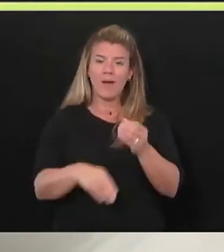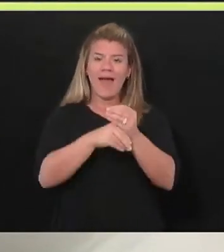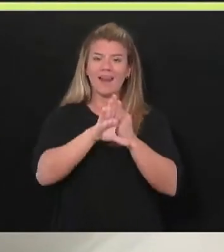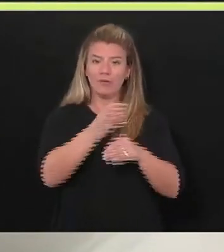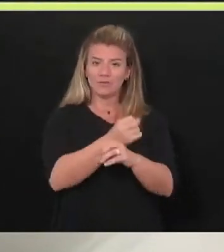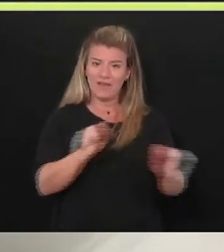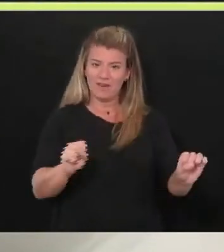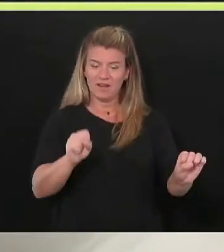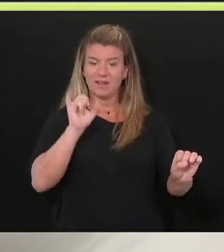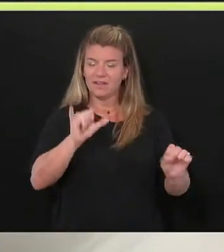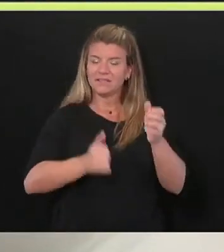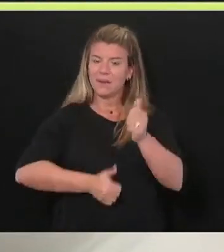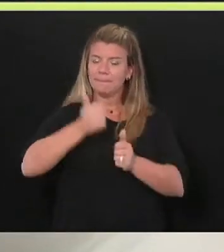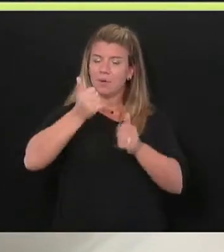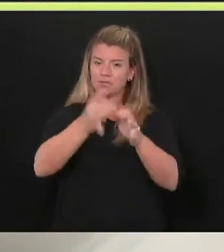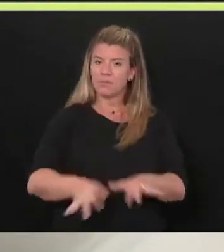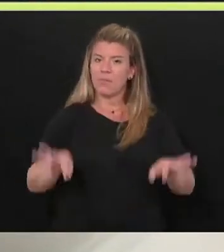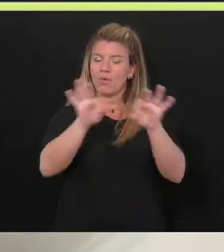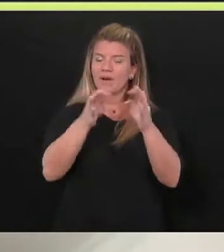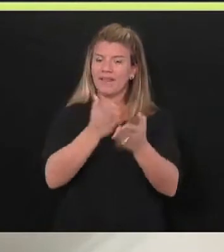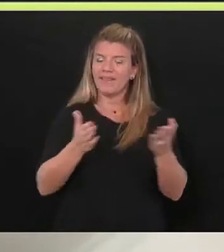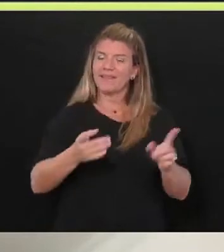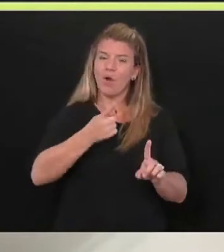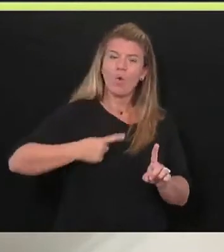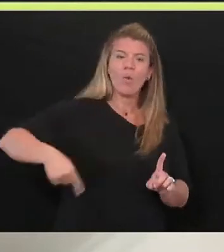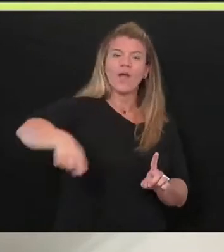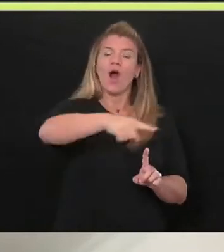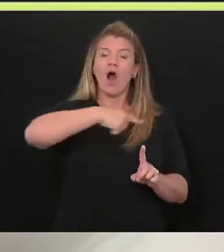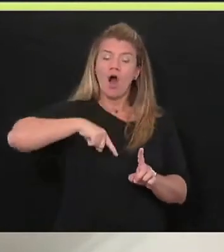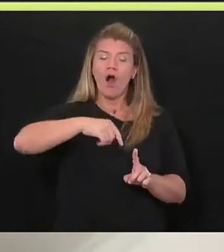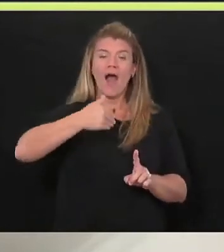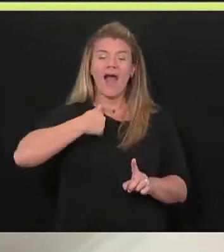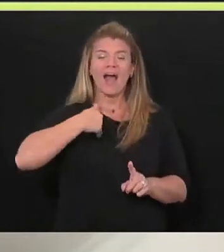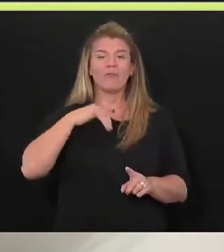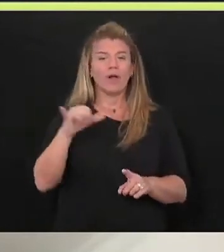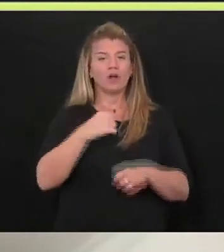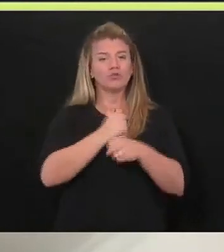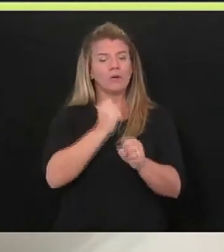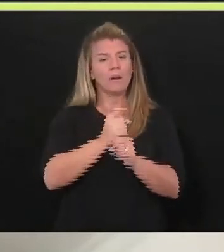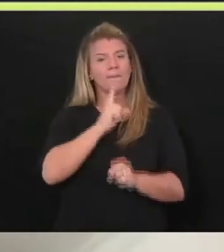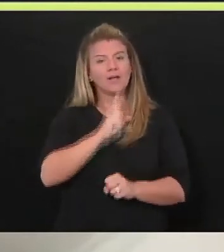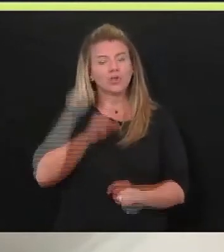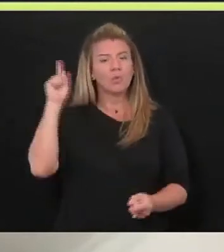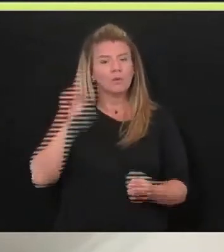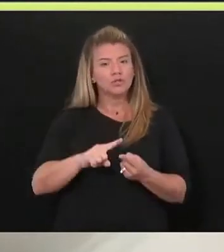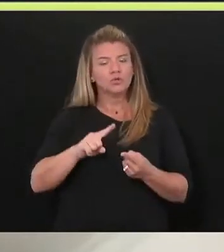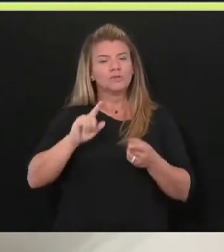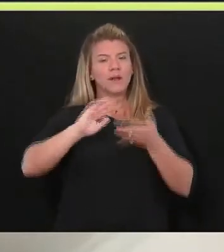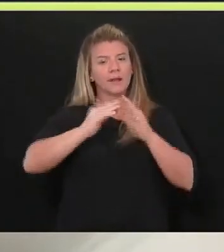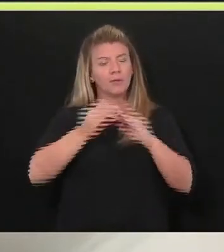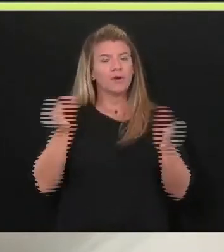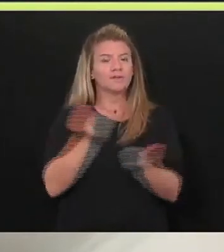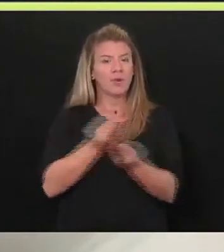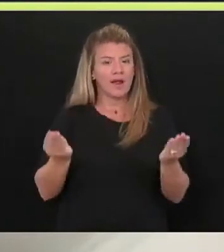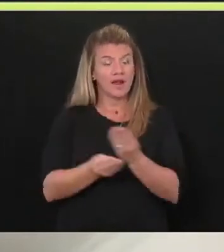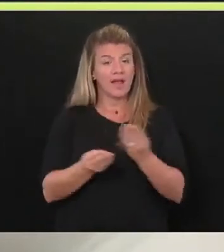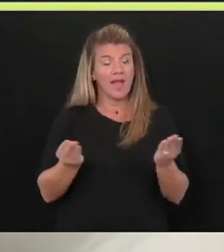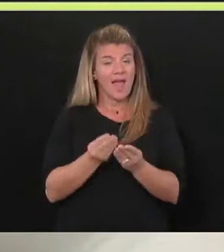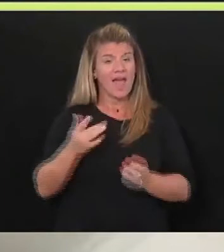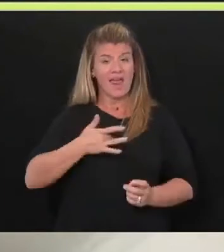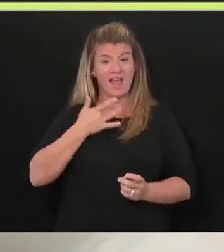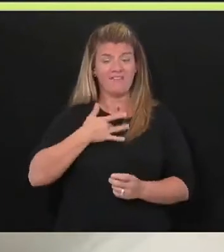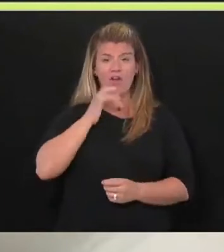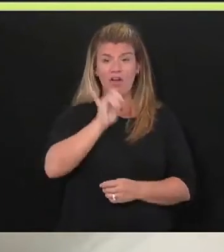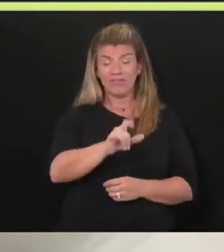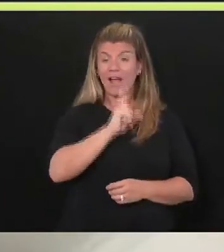one priority that we all have, along with trying to make sure that we're reducing the community spread. And I think that it's